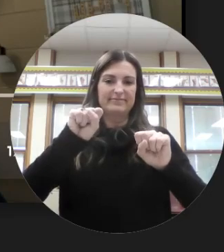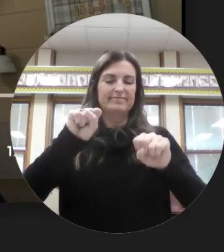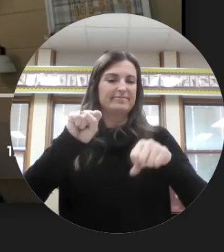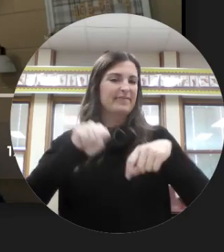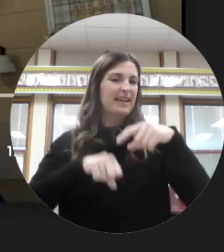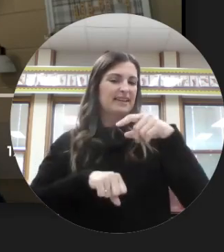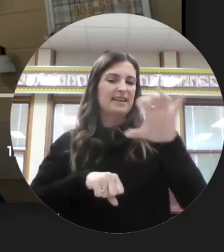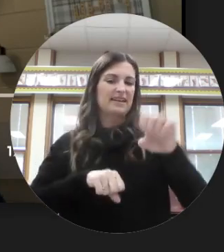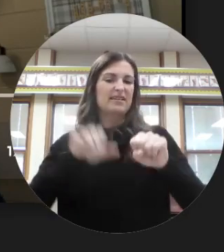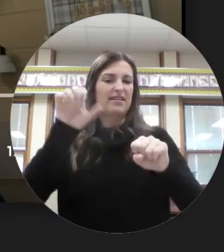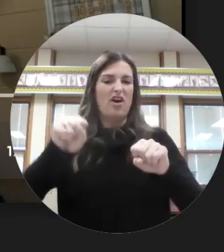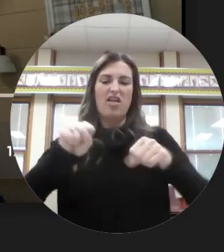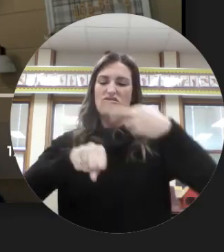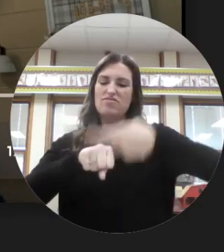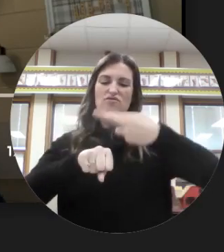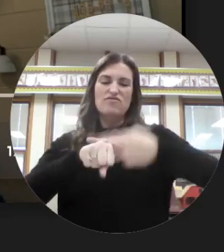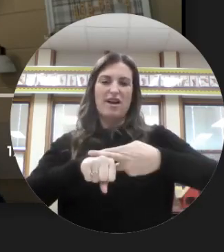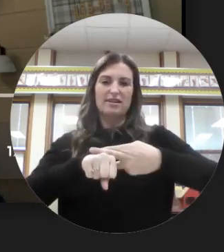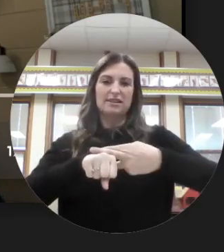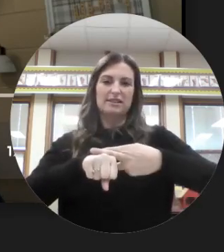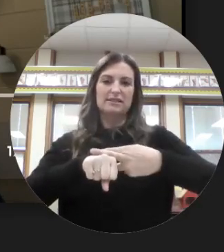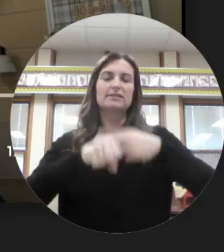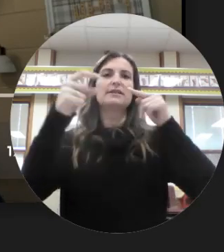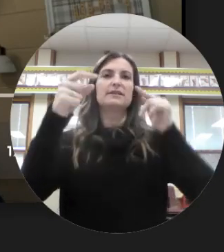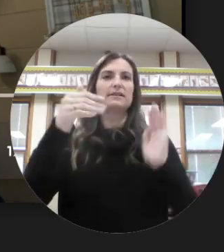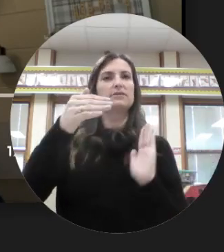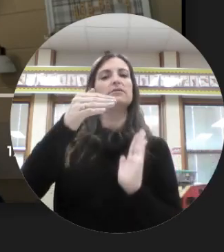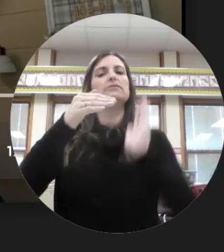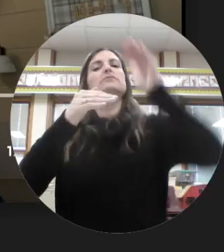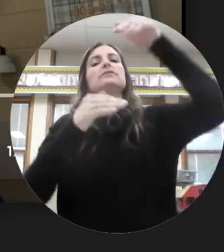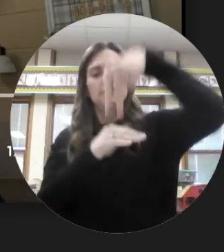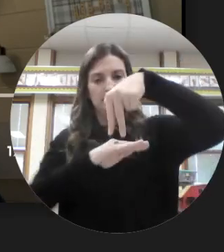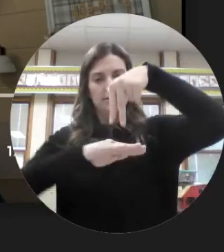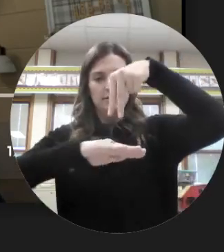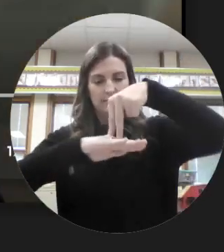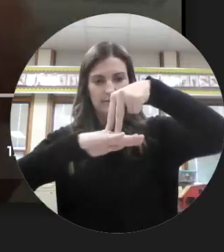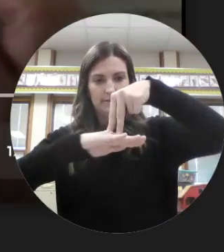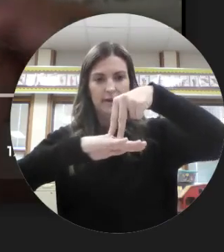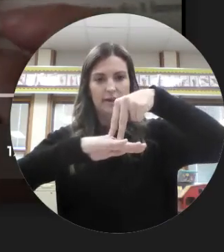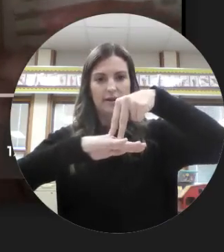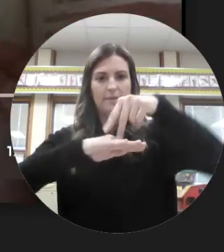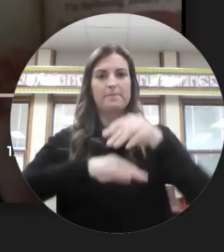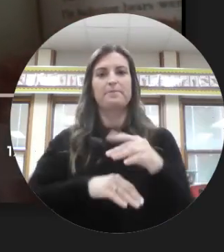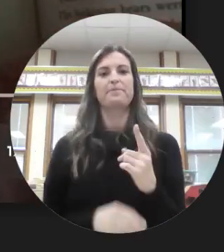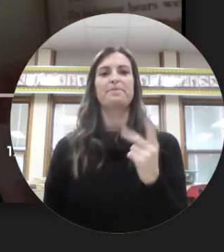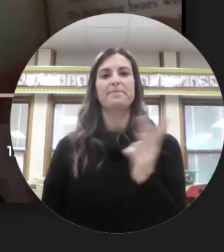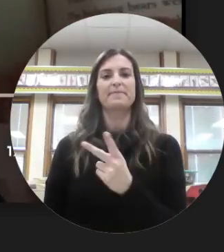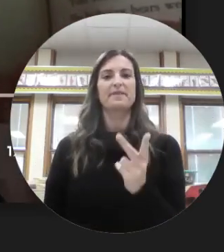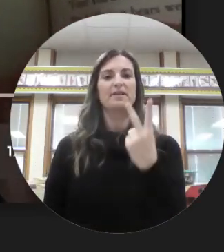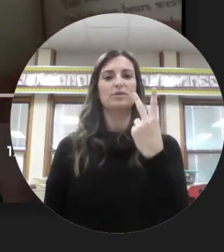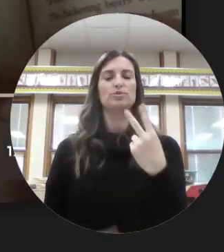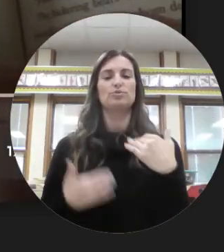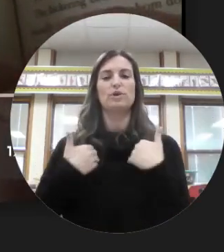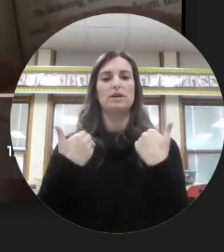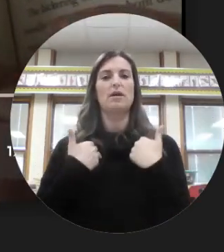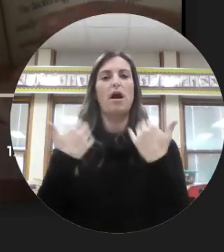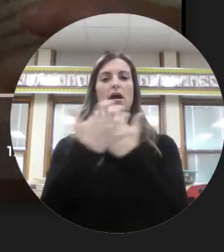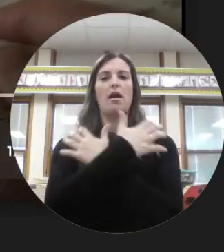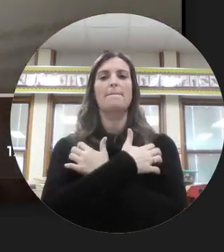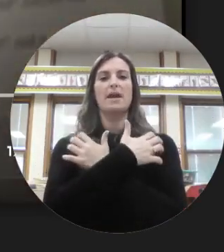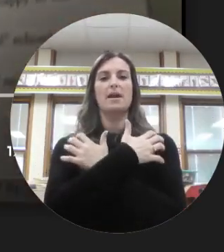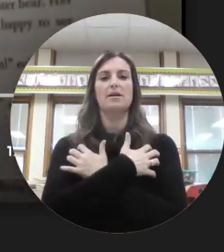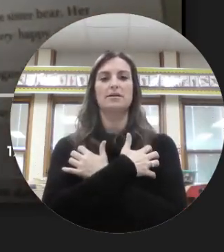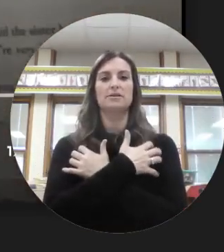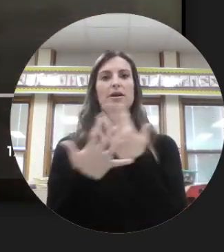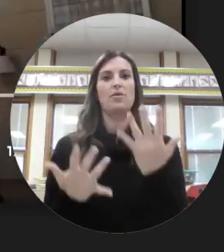rocky columns and ledges, until she hoisted herself onto the cliff top, where 2 young bears were